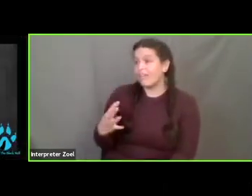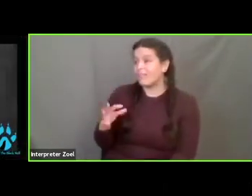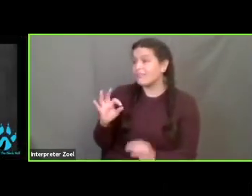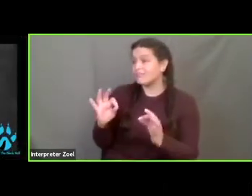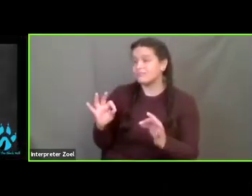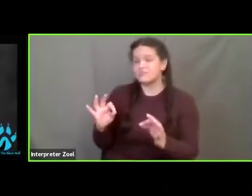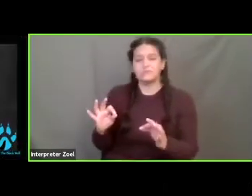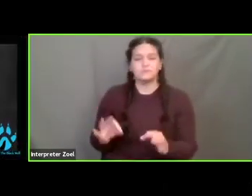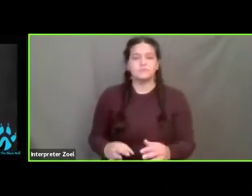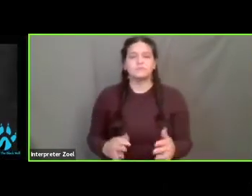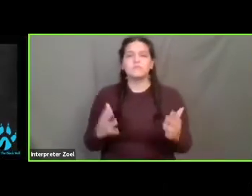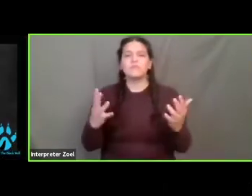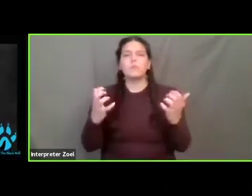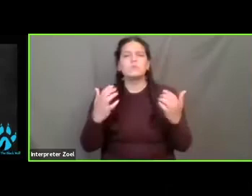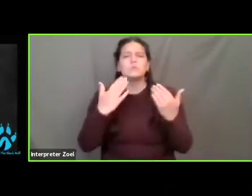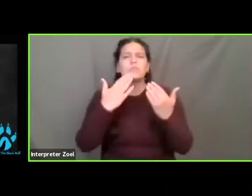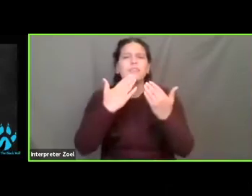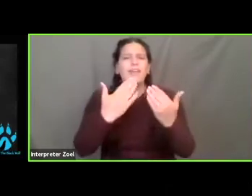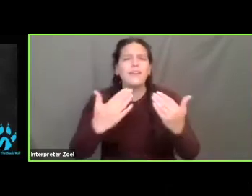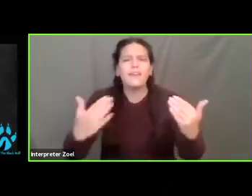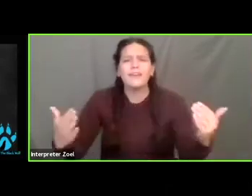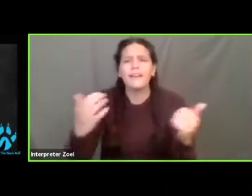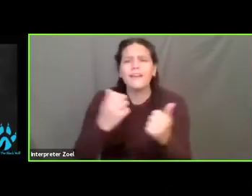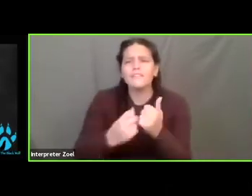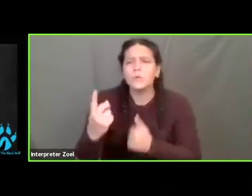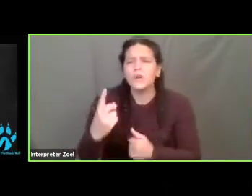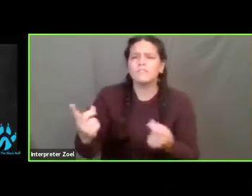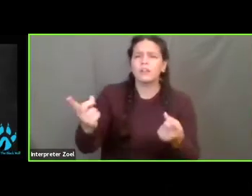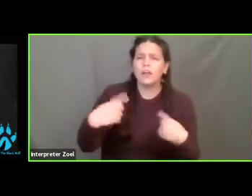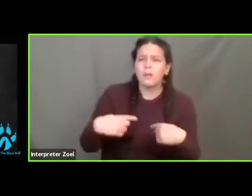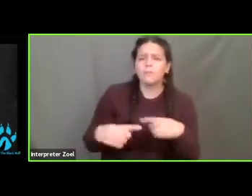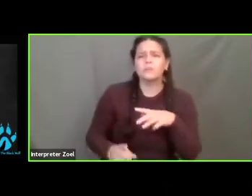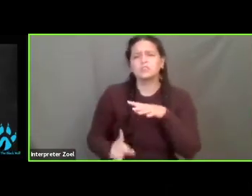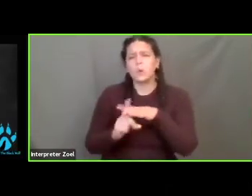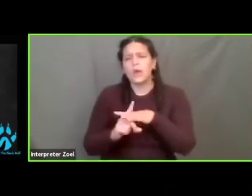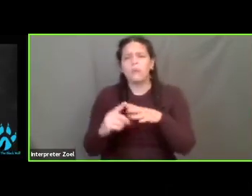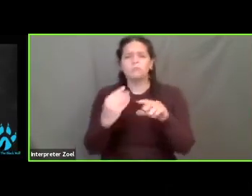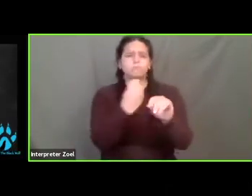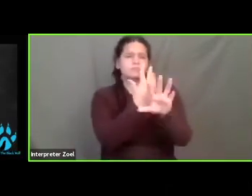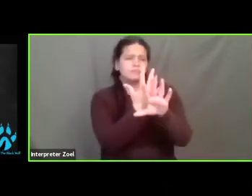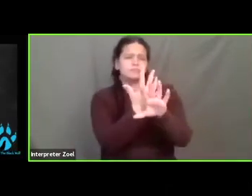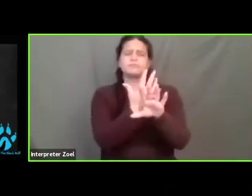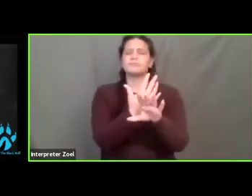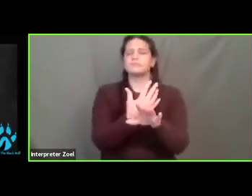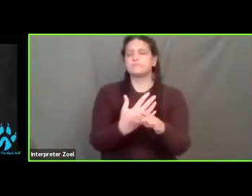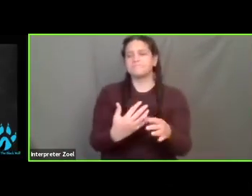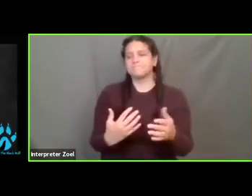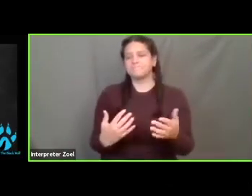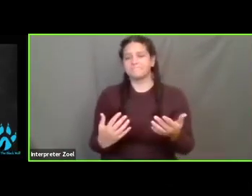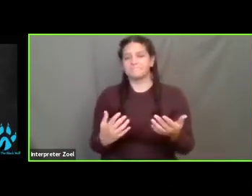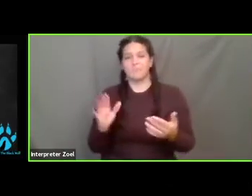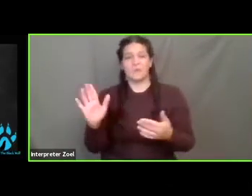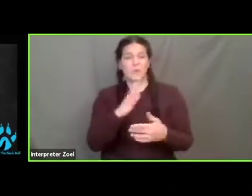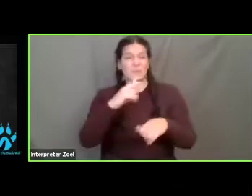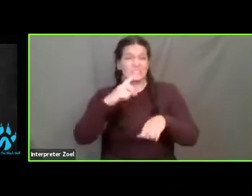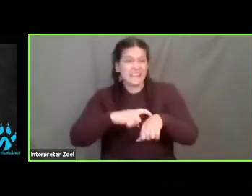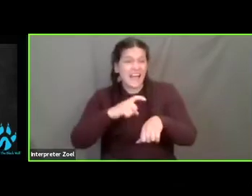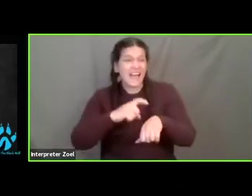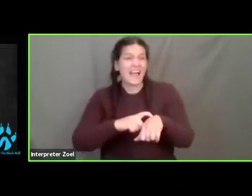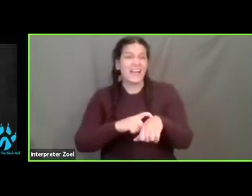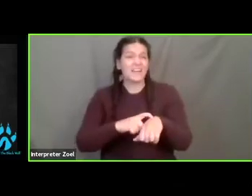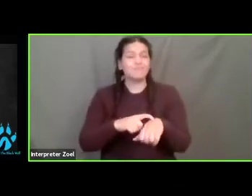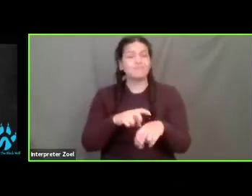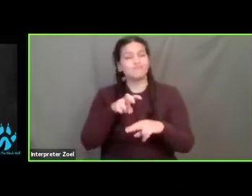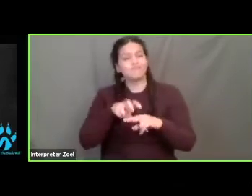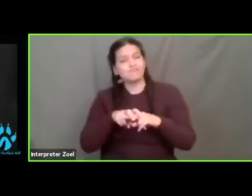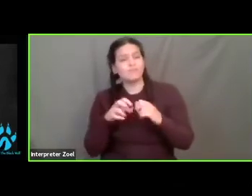to thank you all for coming out and for spending some time with us. I'm so honored